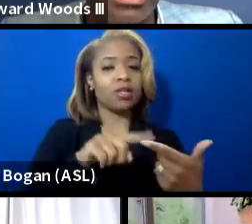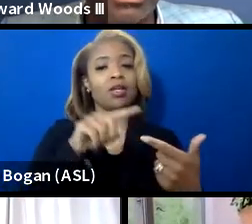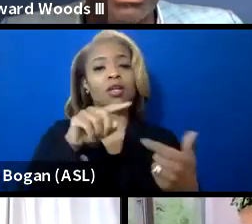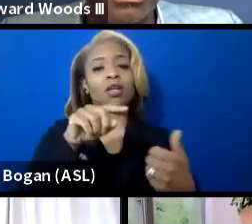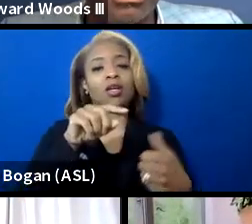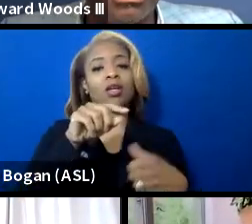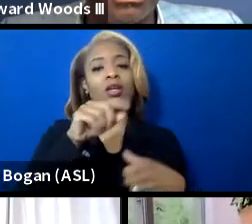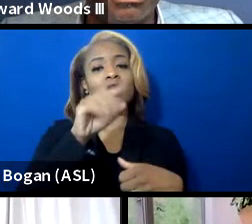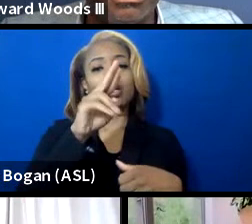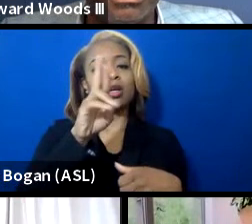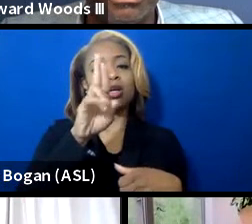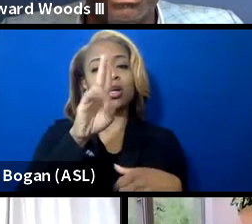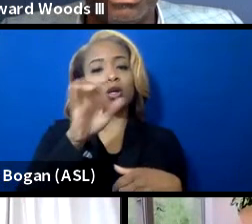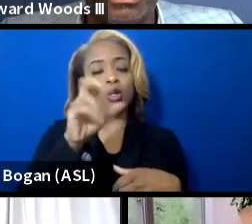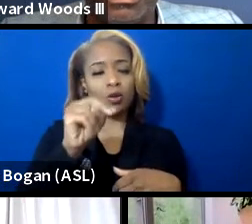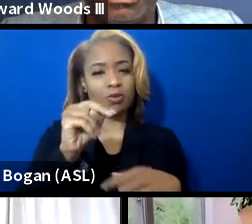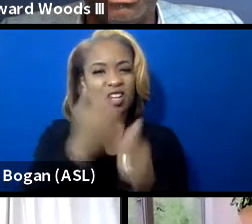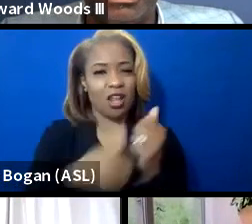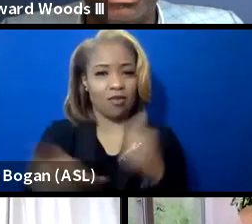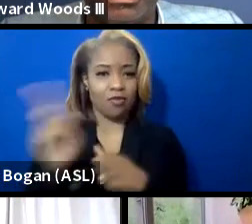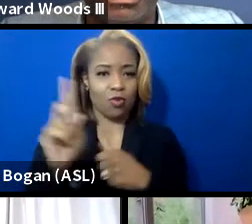those are covered.